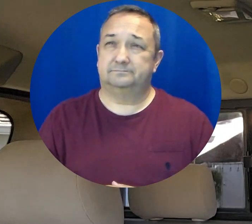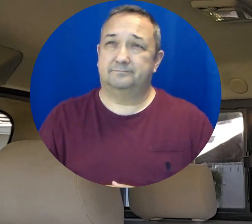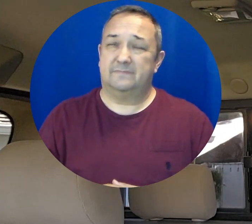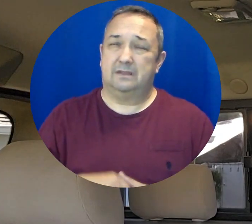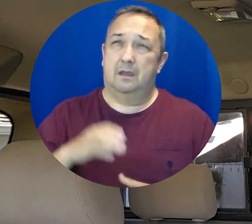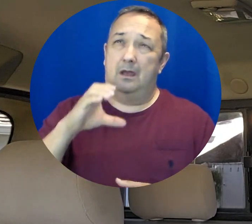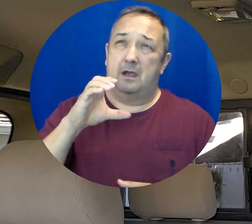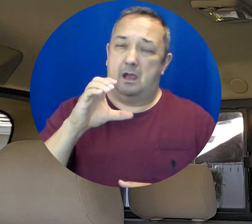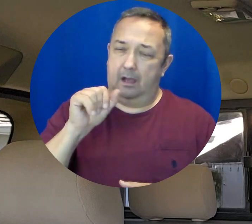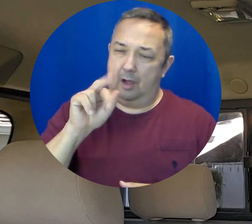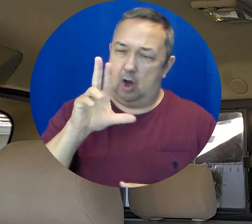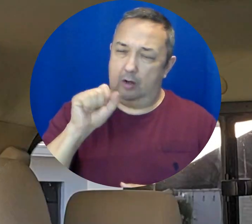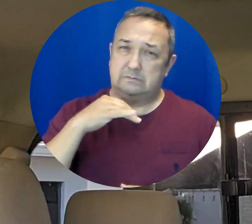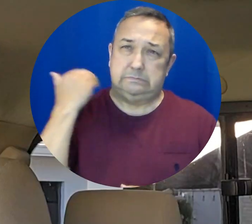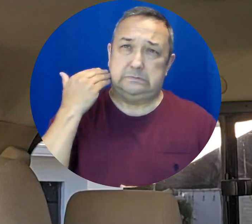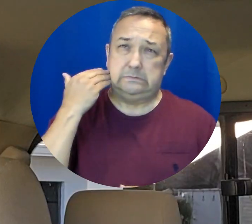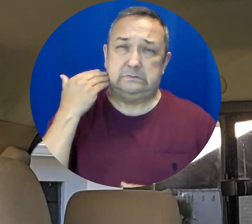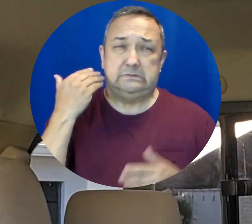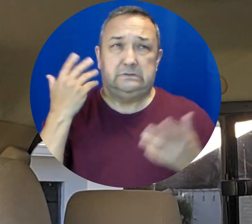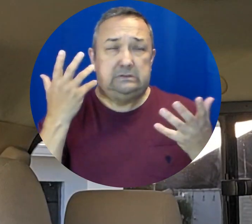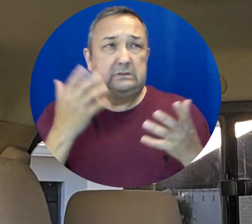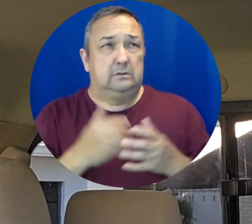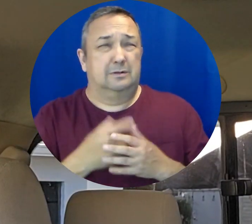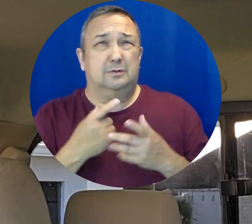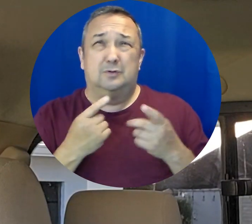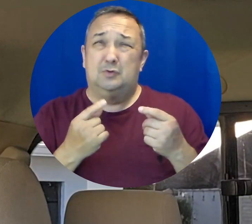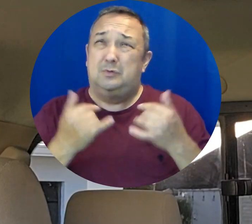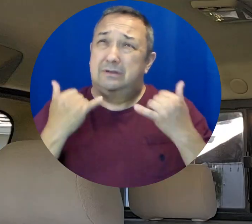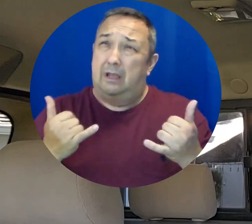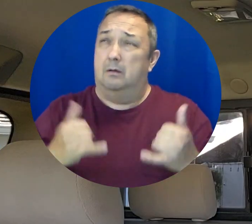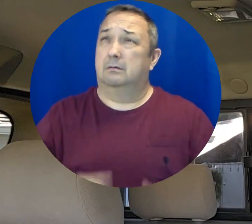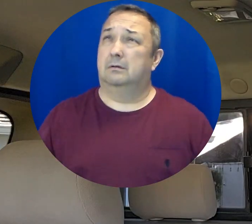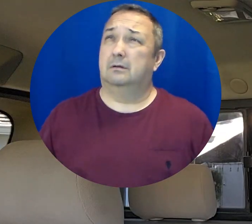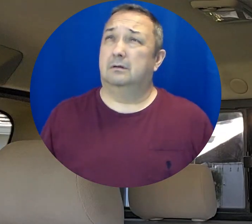No carbs, no carbs. What am I gonna do now?